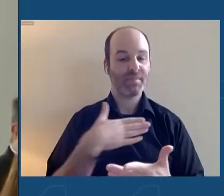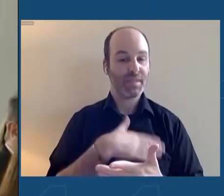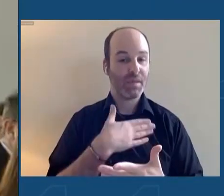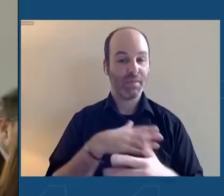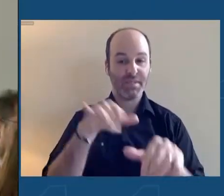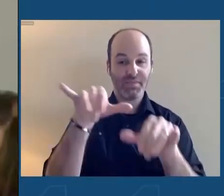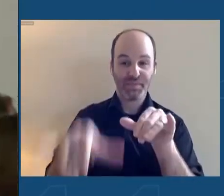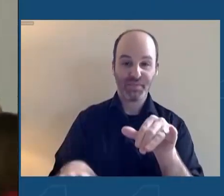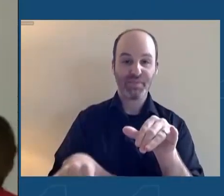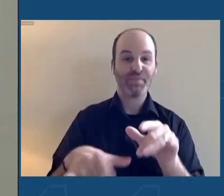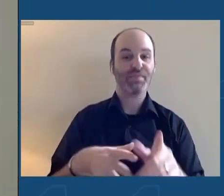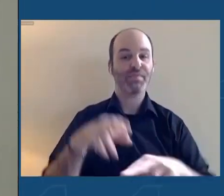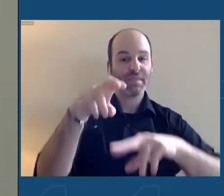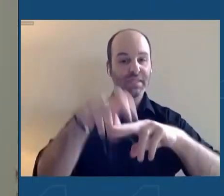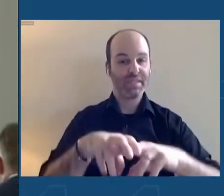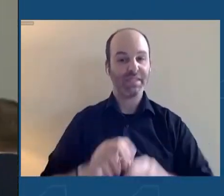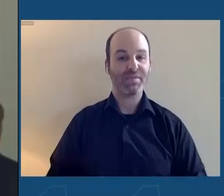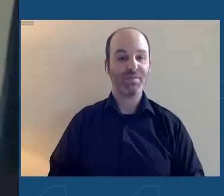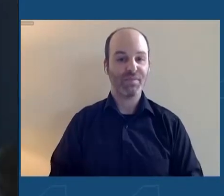renderings.